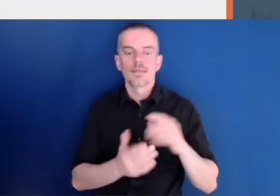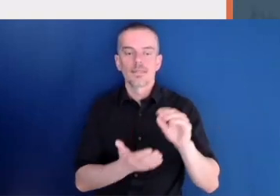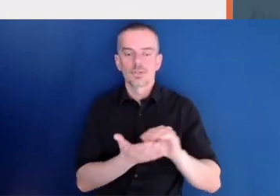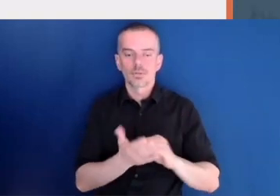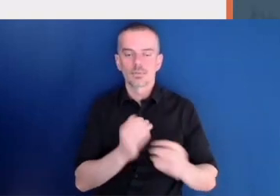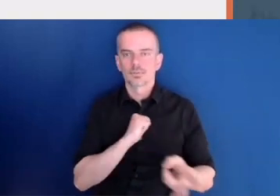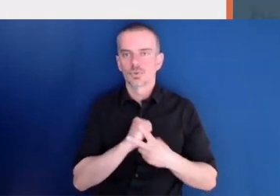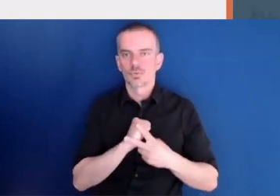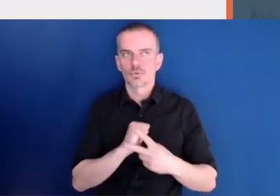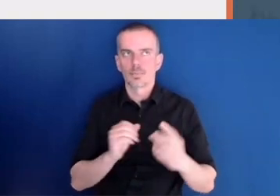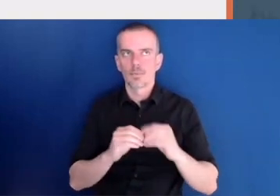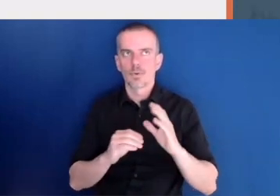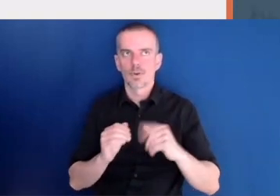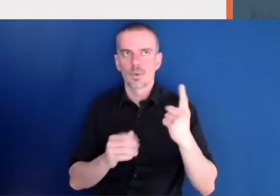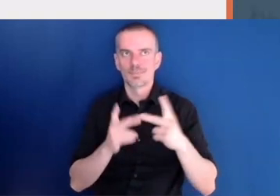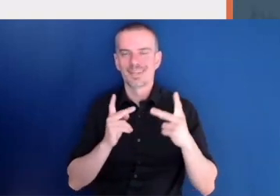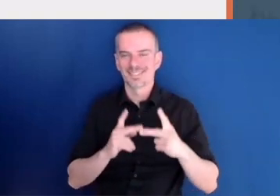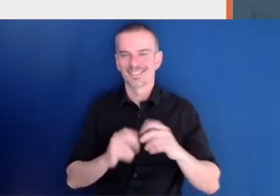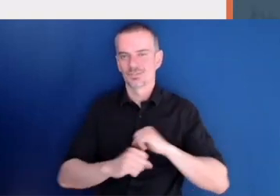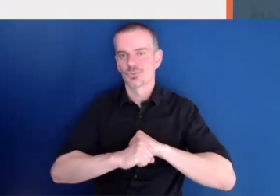one secure location.